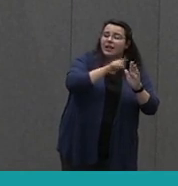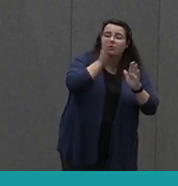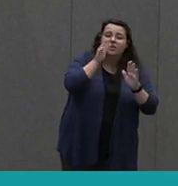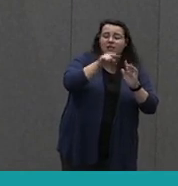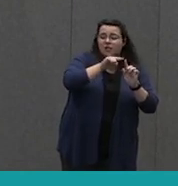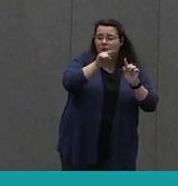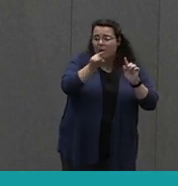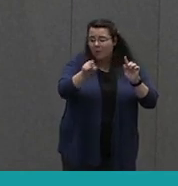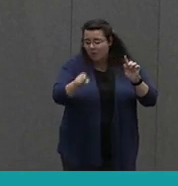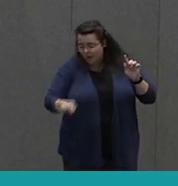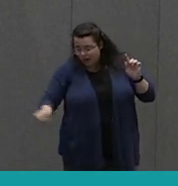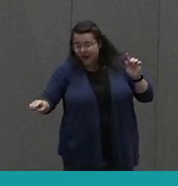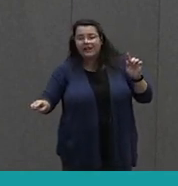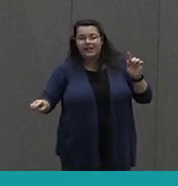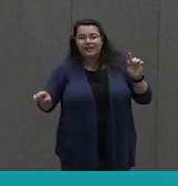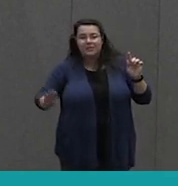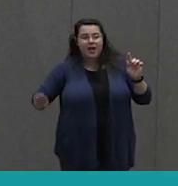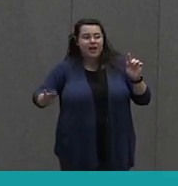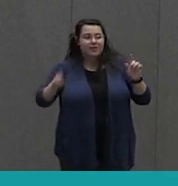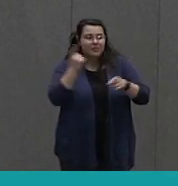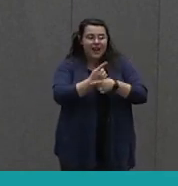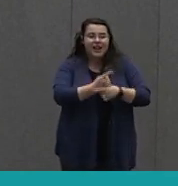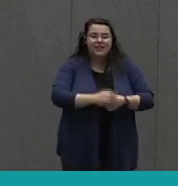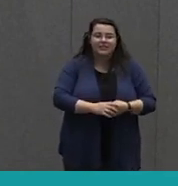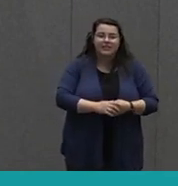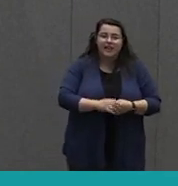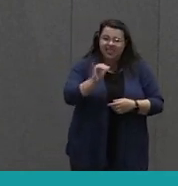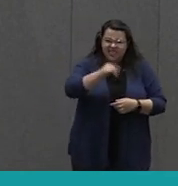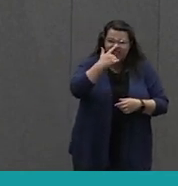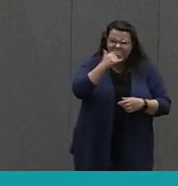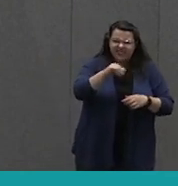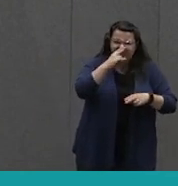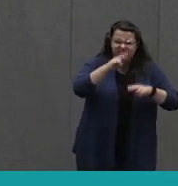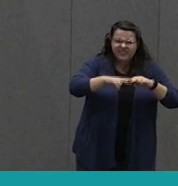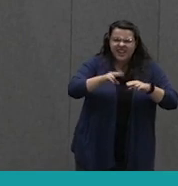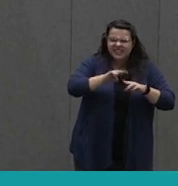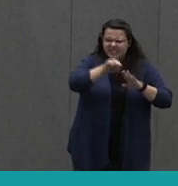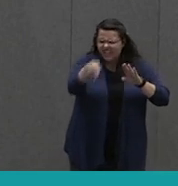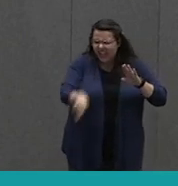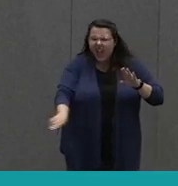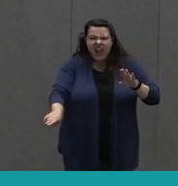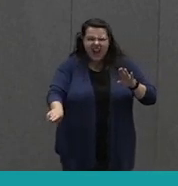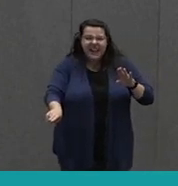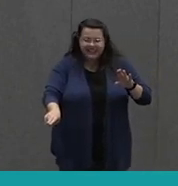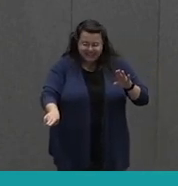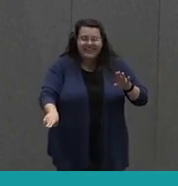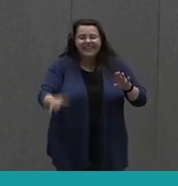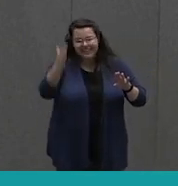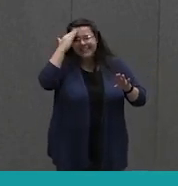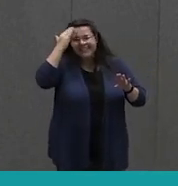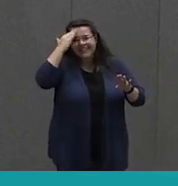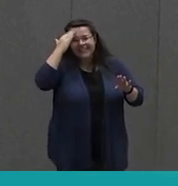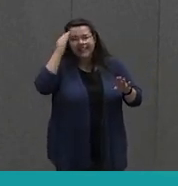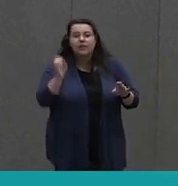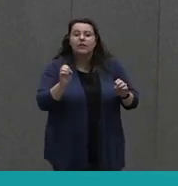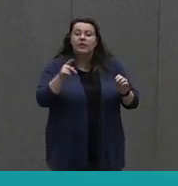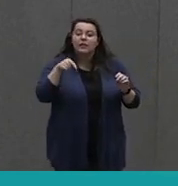The reason I wanted to show you the letter tiles is because I'm going to show you a game today. And it's a fun kind of a